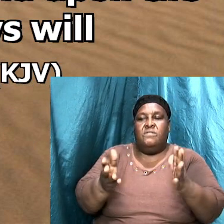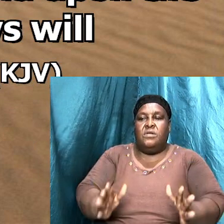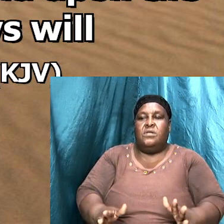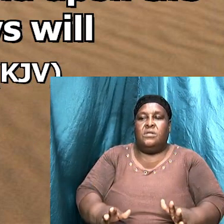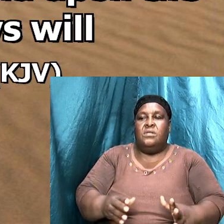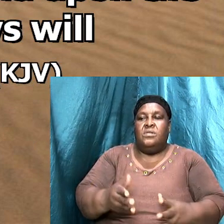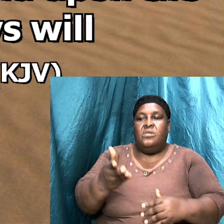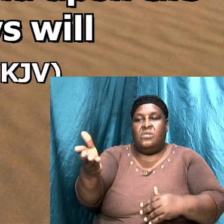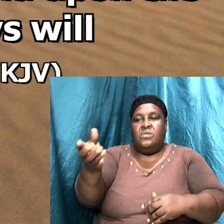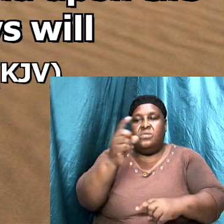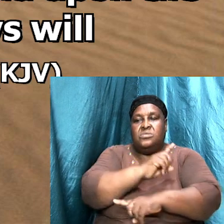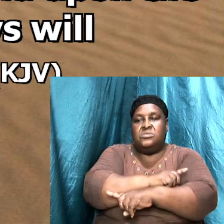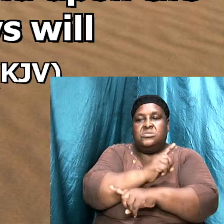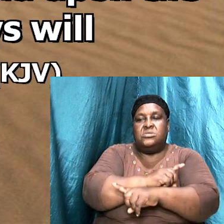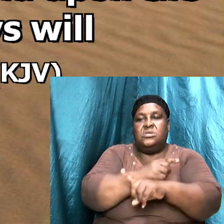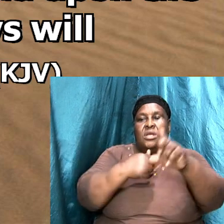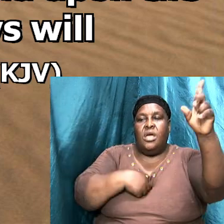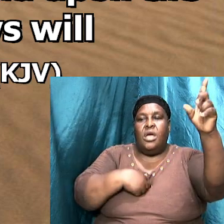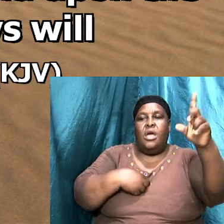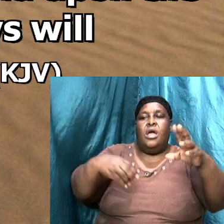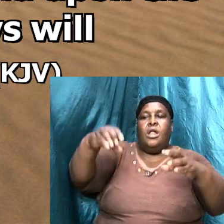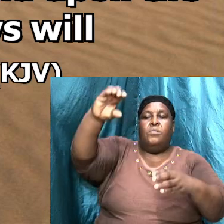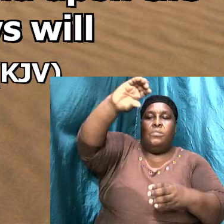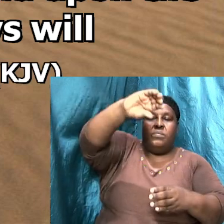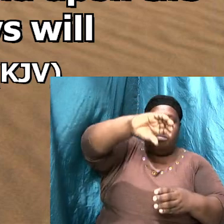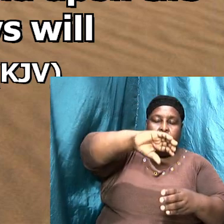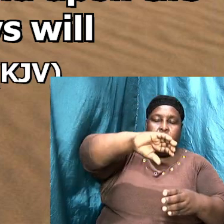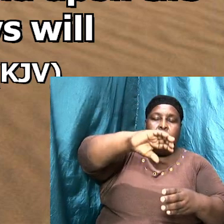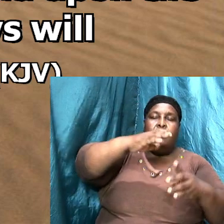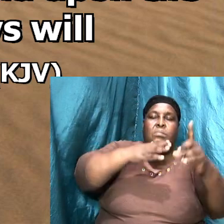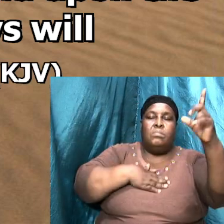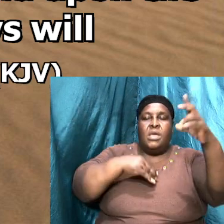pour out my spirit